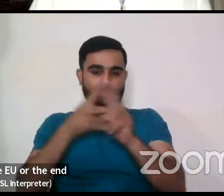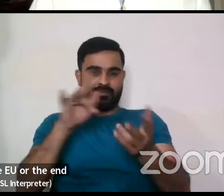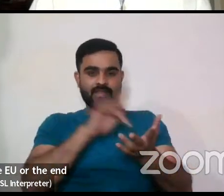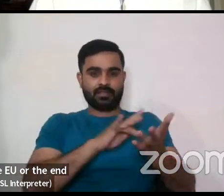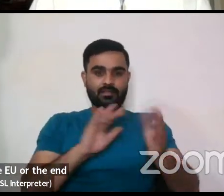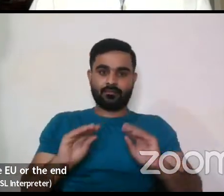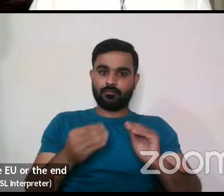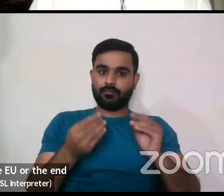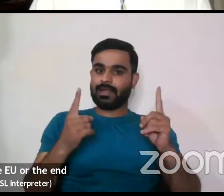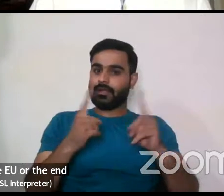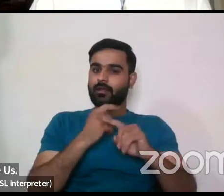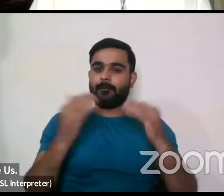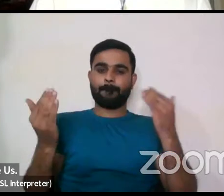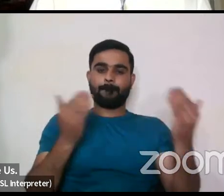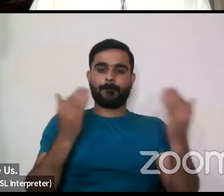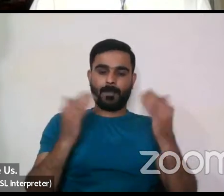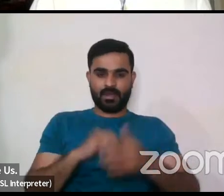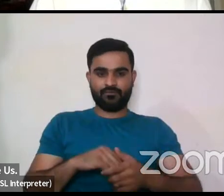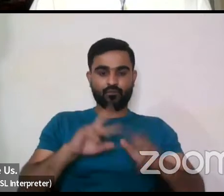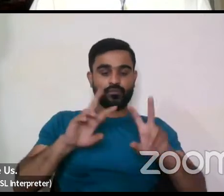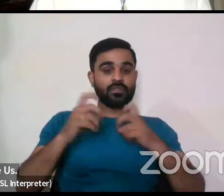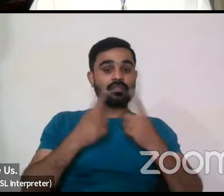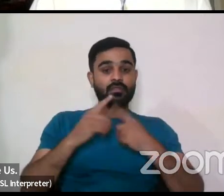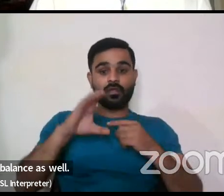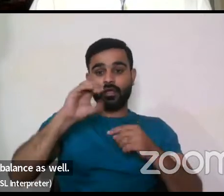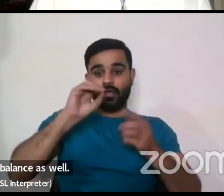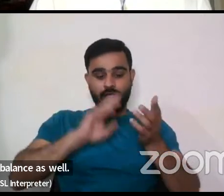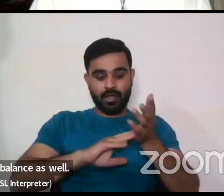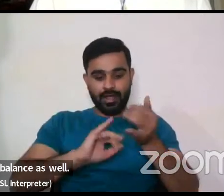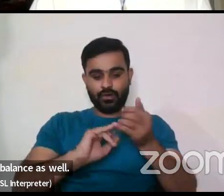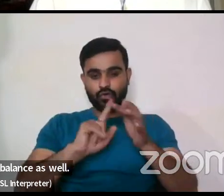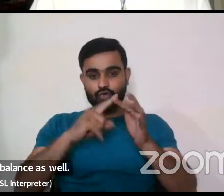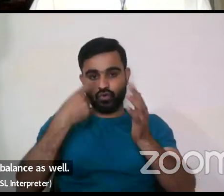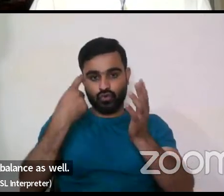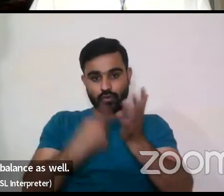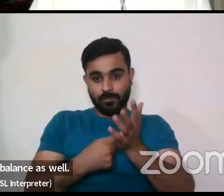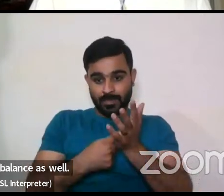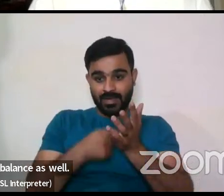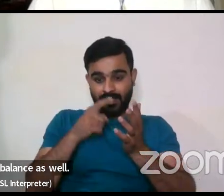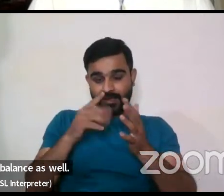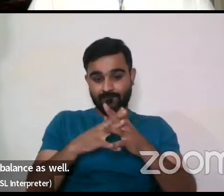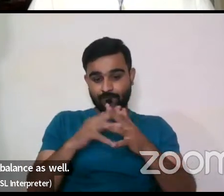becomes a very tricky balance as well. So when we talk about consumer welfare as a standard,